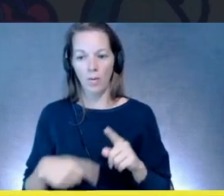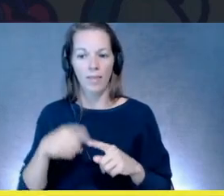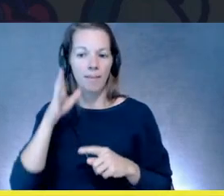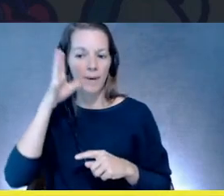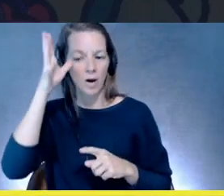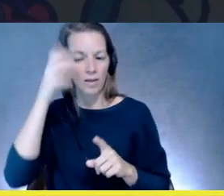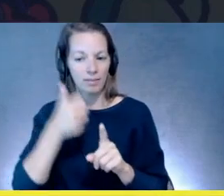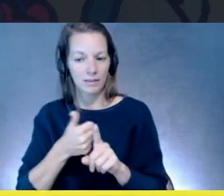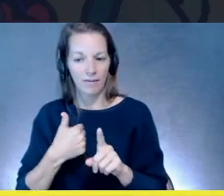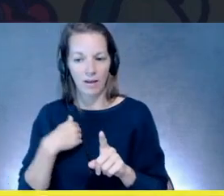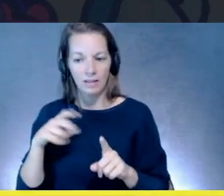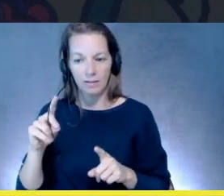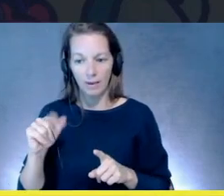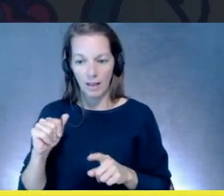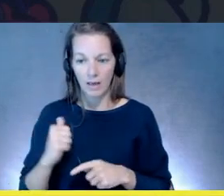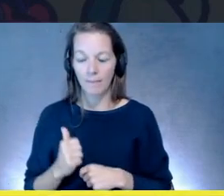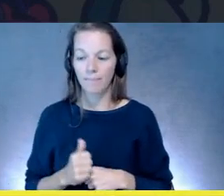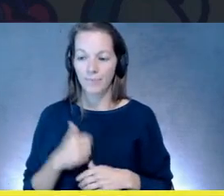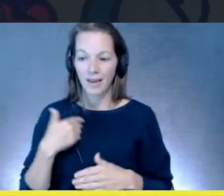disability. Next slide.